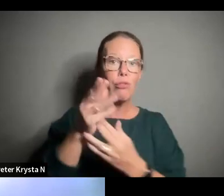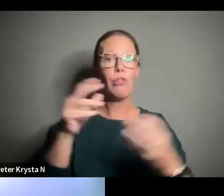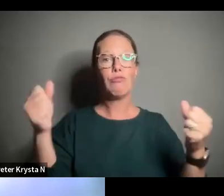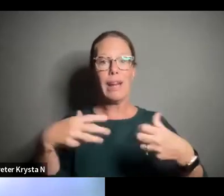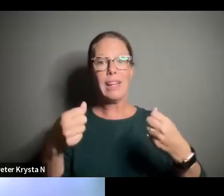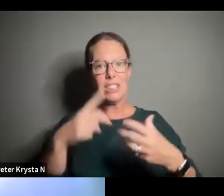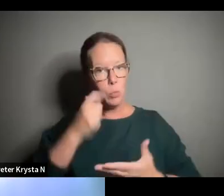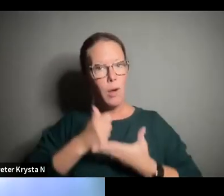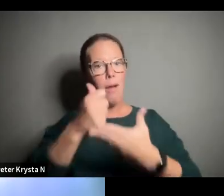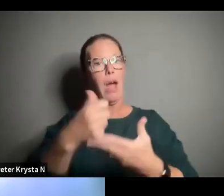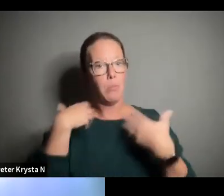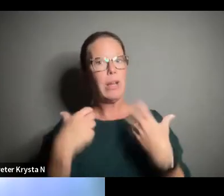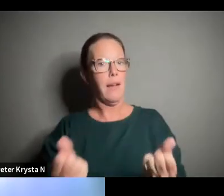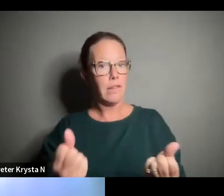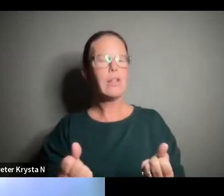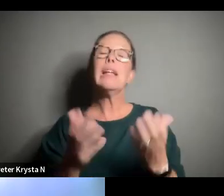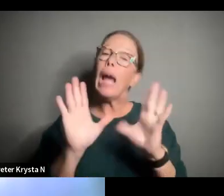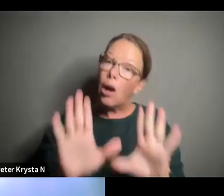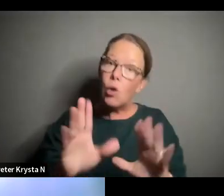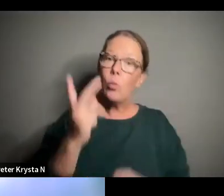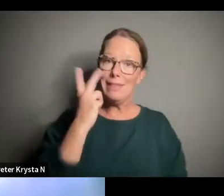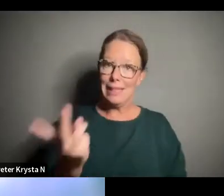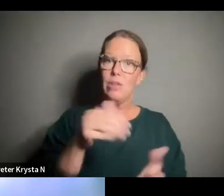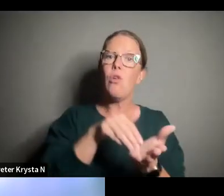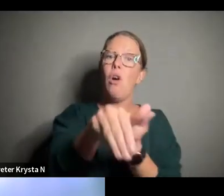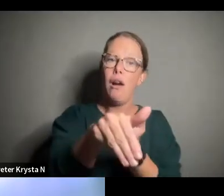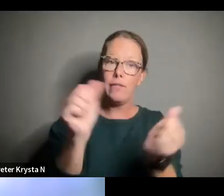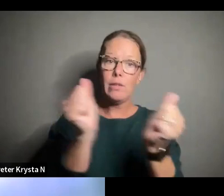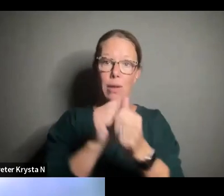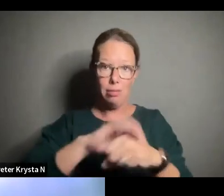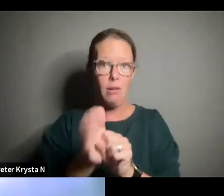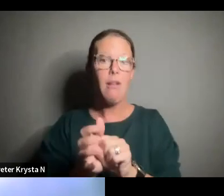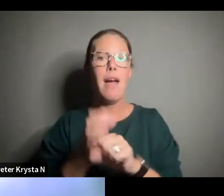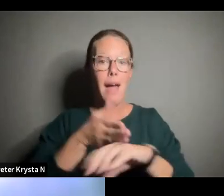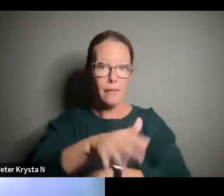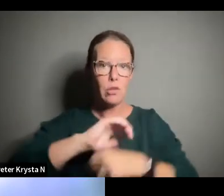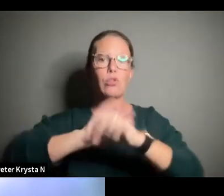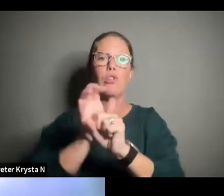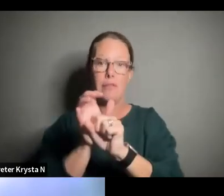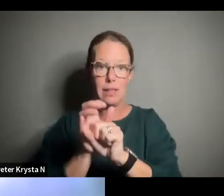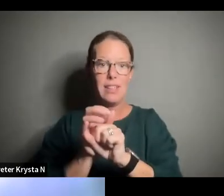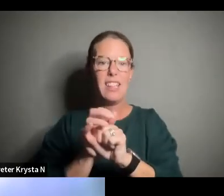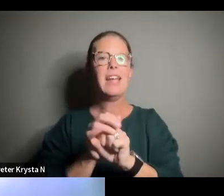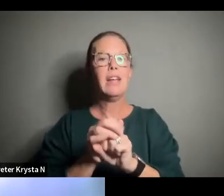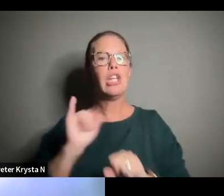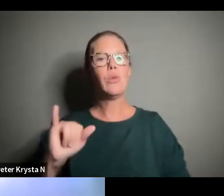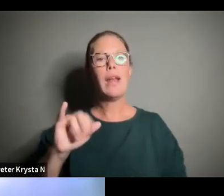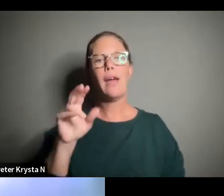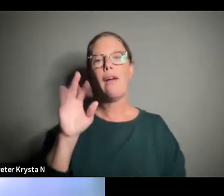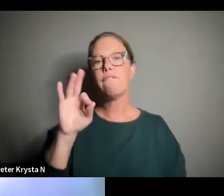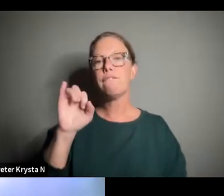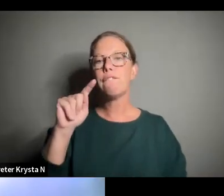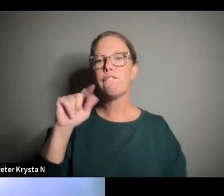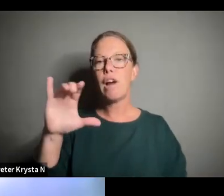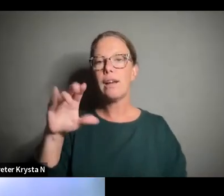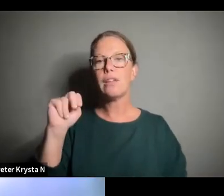recover significantly. Now, we've seen that very commonly after COVID-19. And so you can develop a phrenic neuropathy. So you'll hear